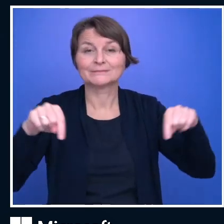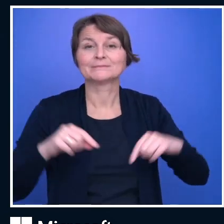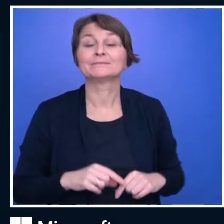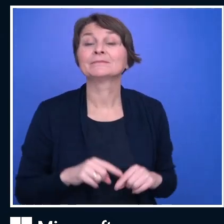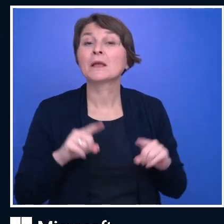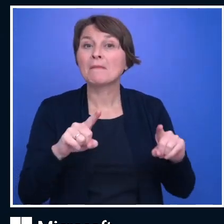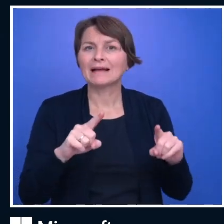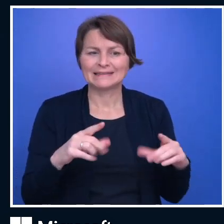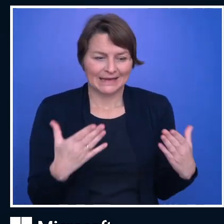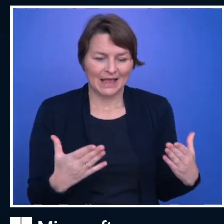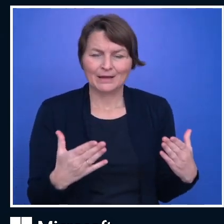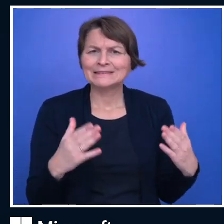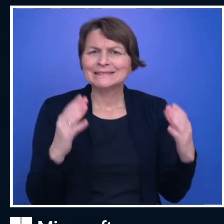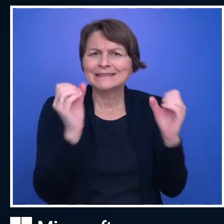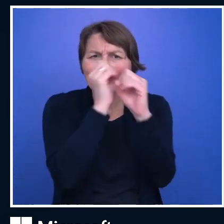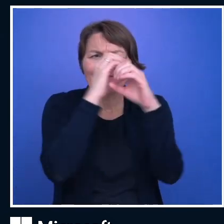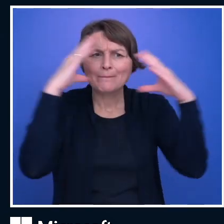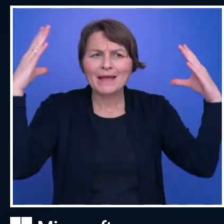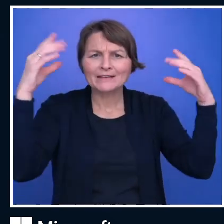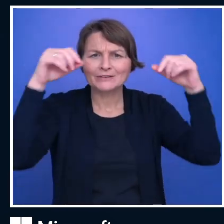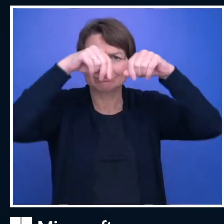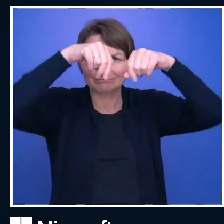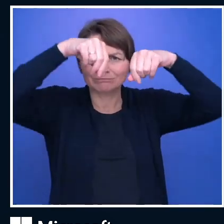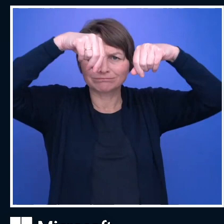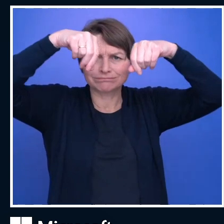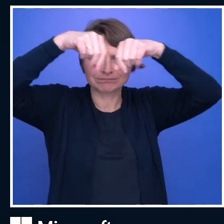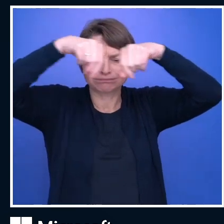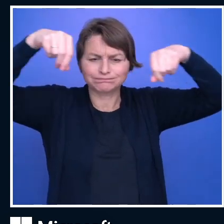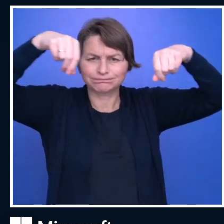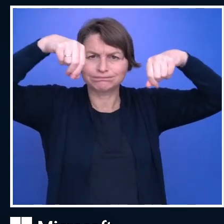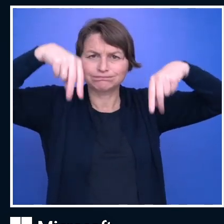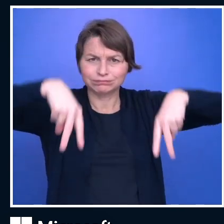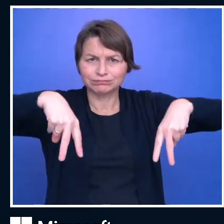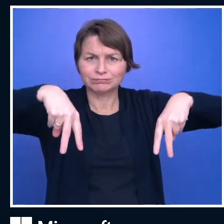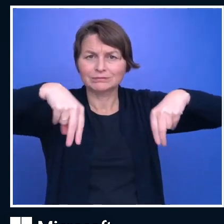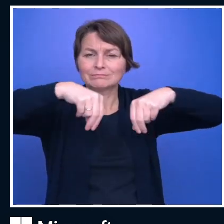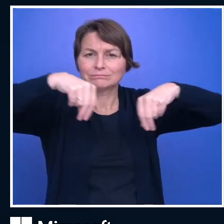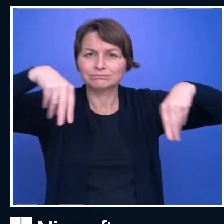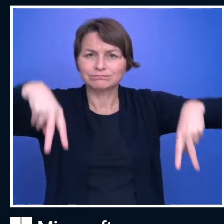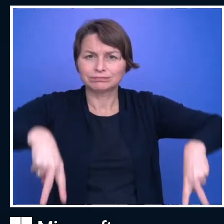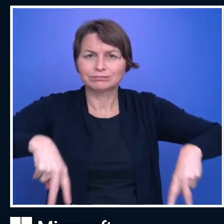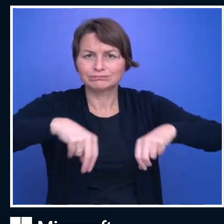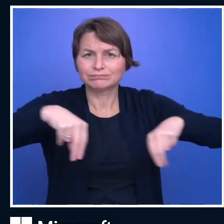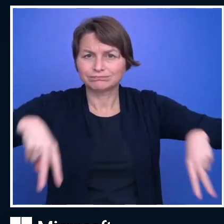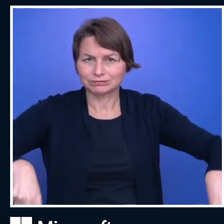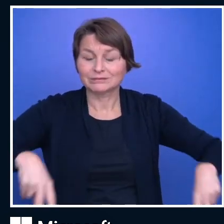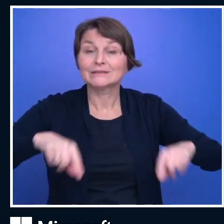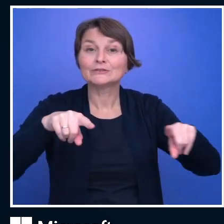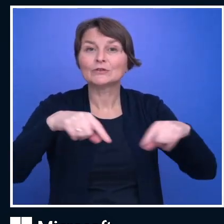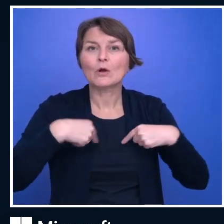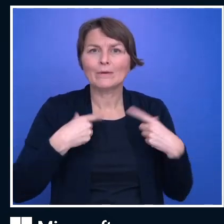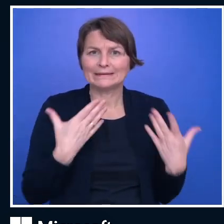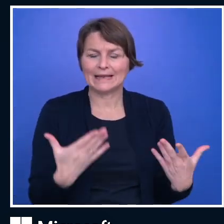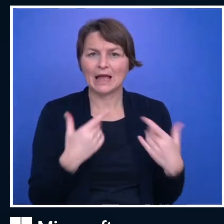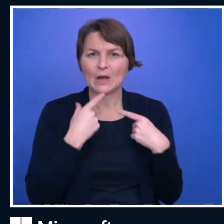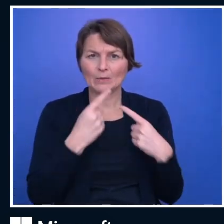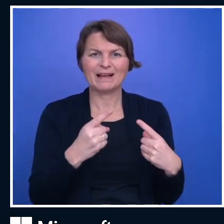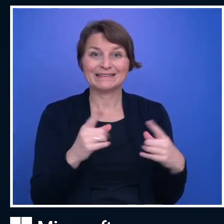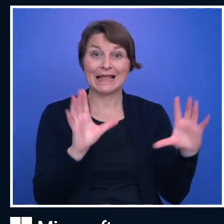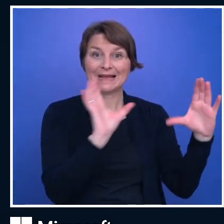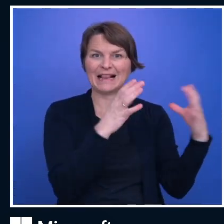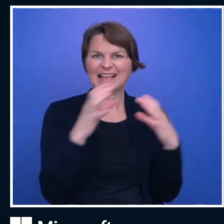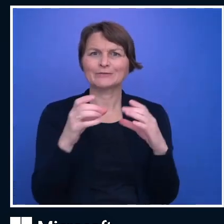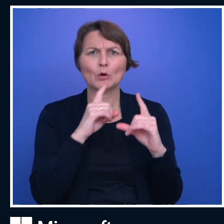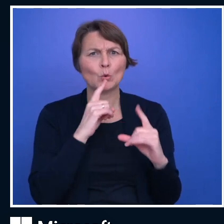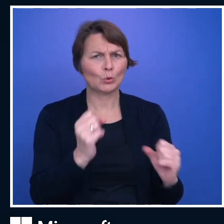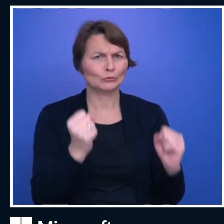imagine that in the first step that we're trying to classify, the classification becomes extremely biased. So say 90% of your